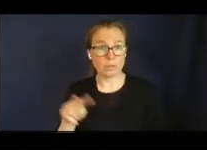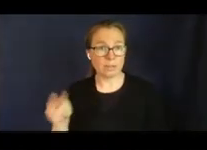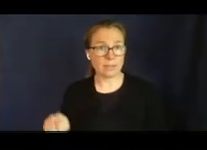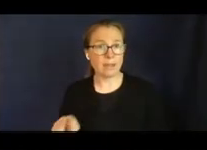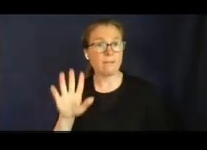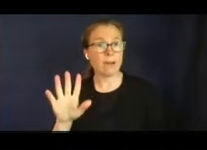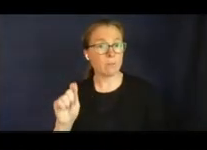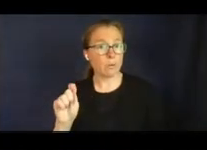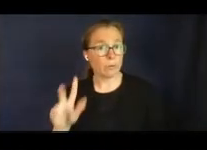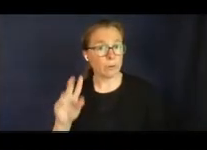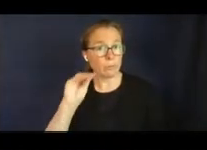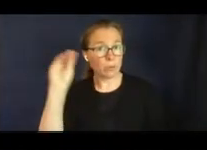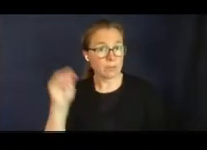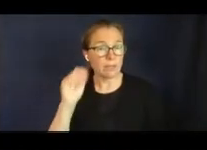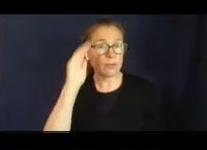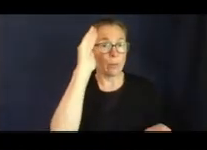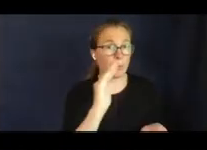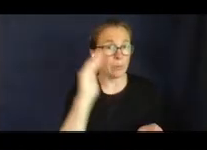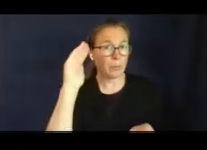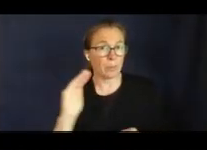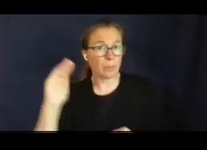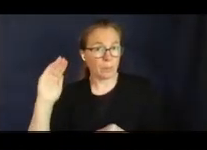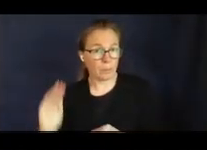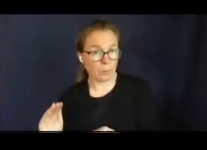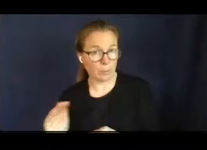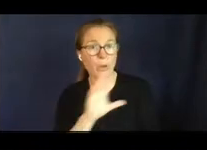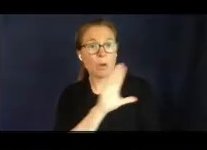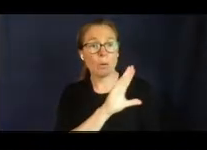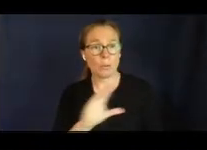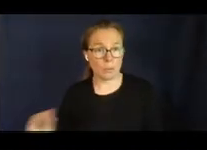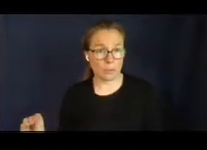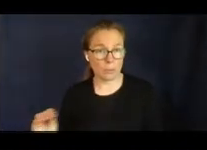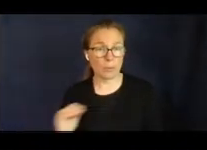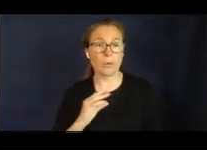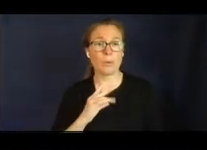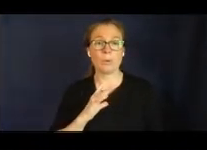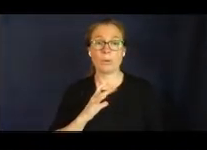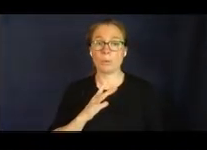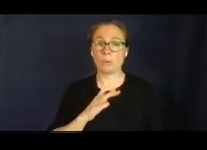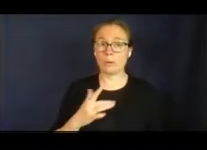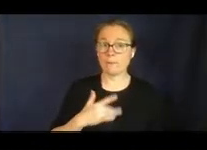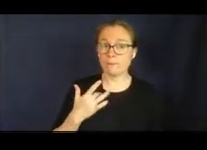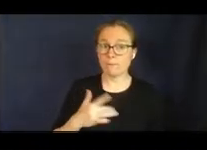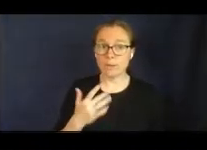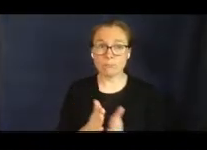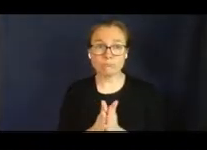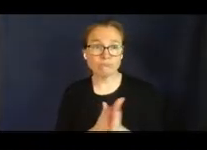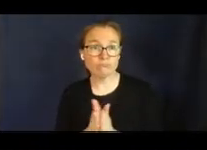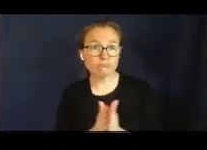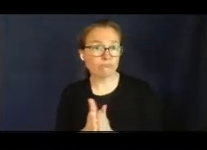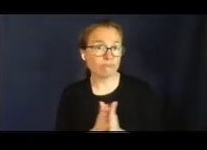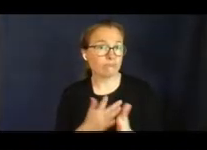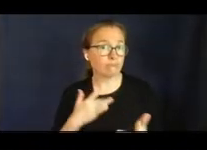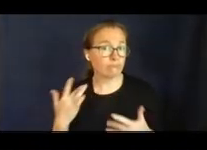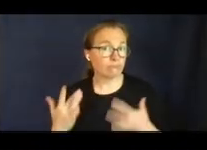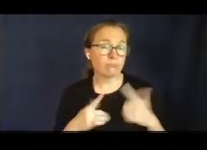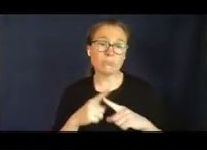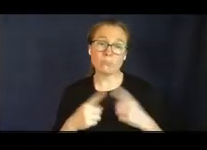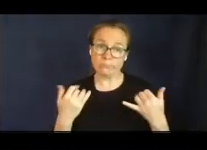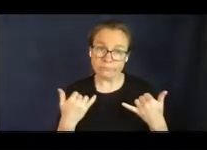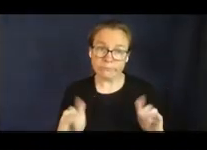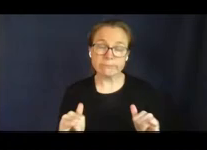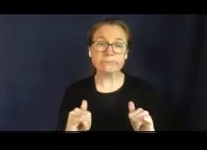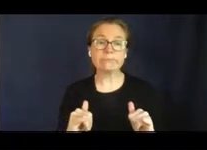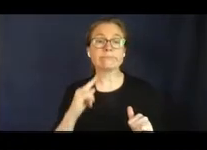5.3%. So these trends are certainly encouraging, but we still are experiencing significant